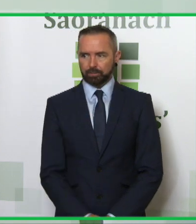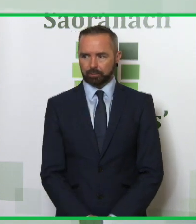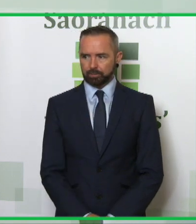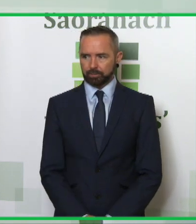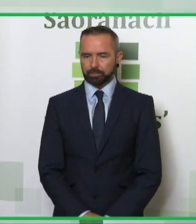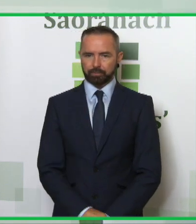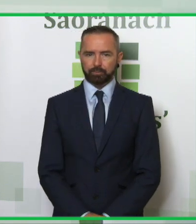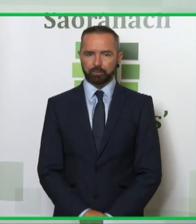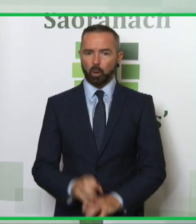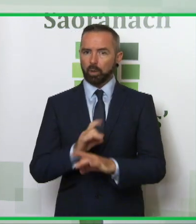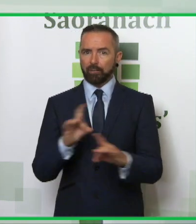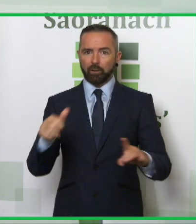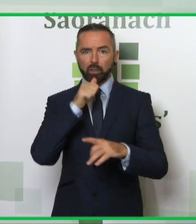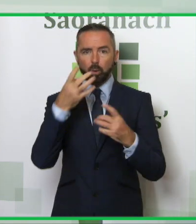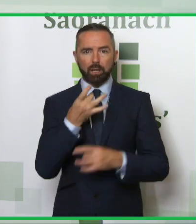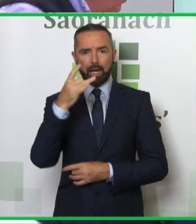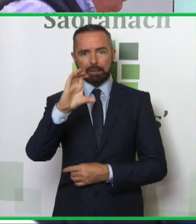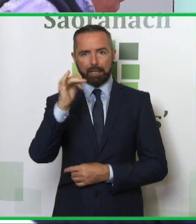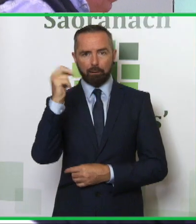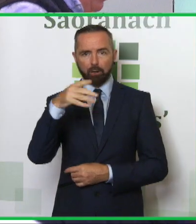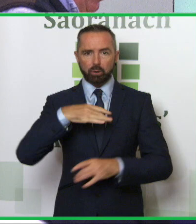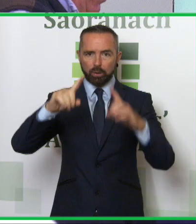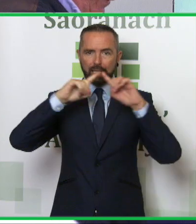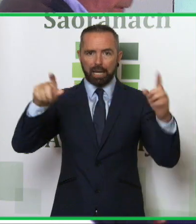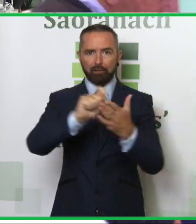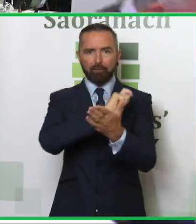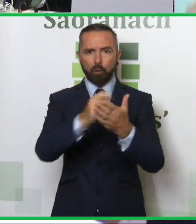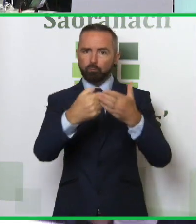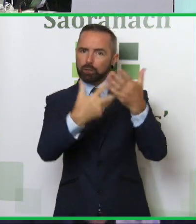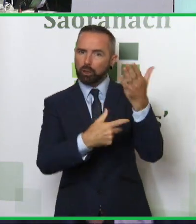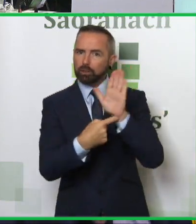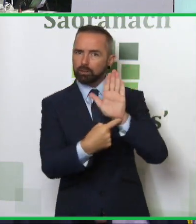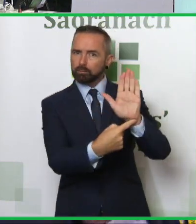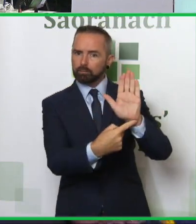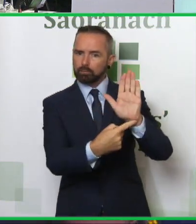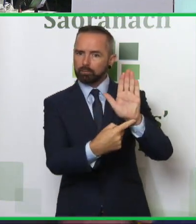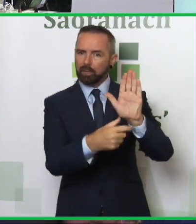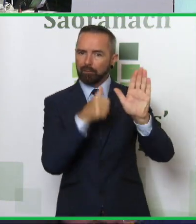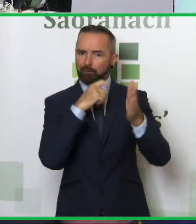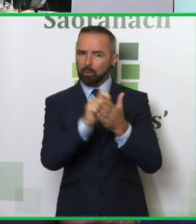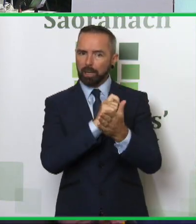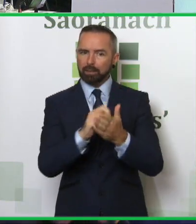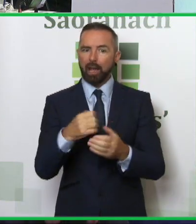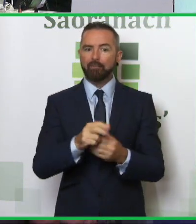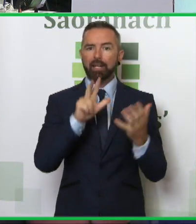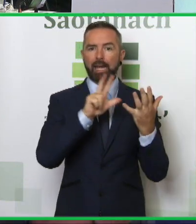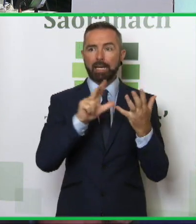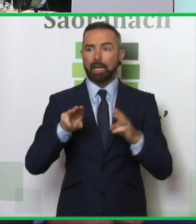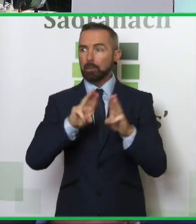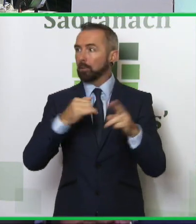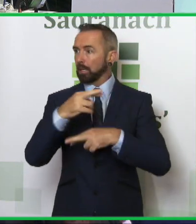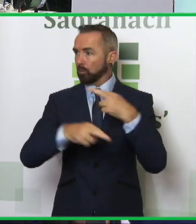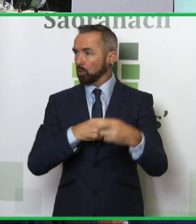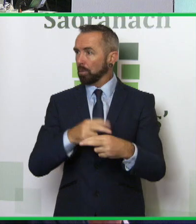I'll ask Kieran just to declare the vote, please. We can't get your attention. Okay. We have 88 people in the room and we